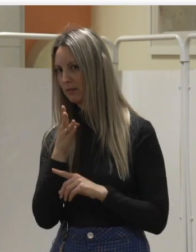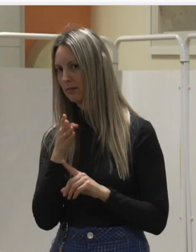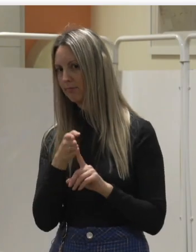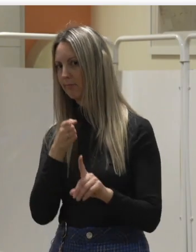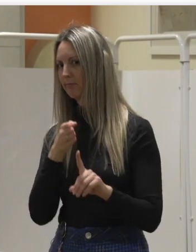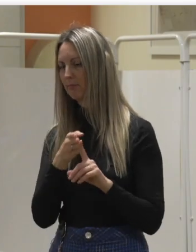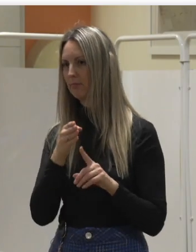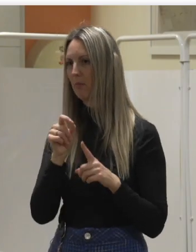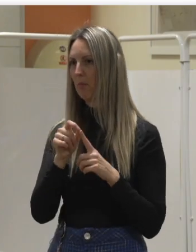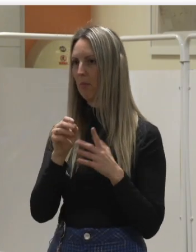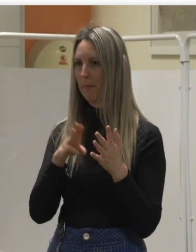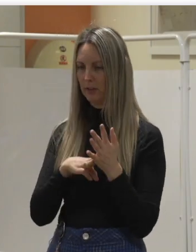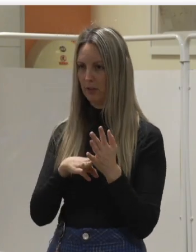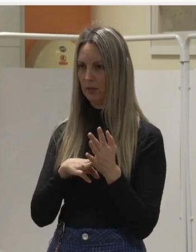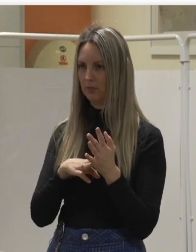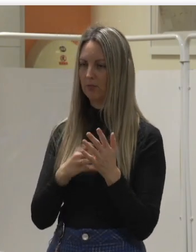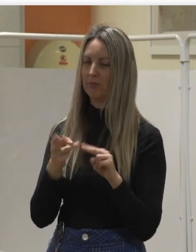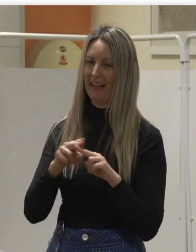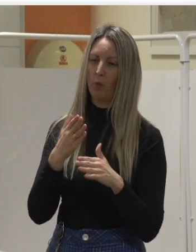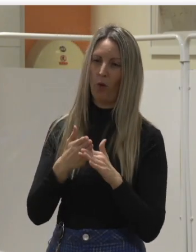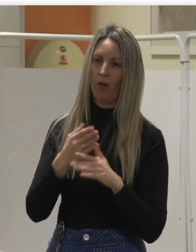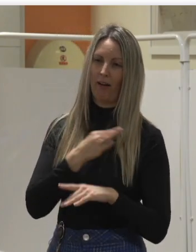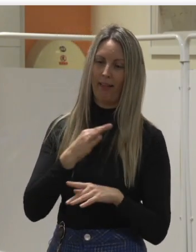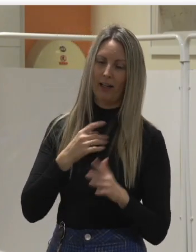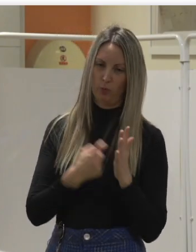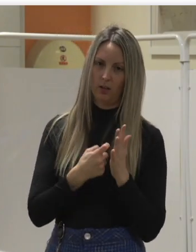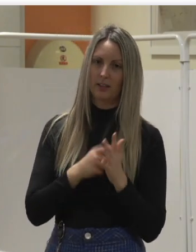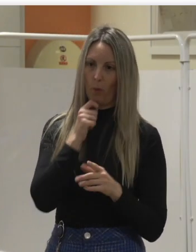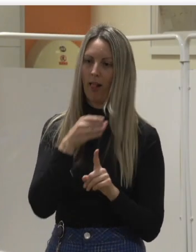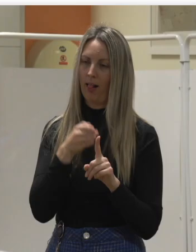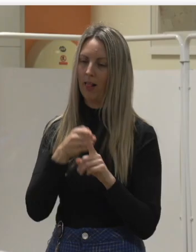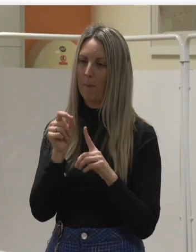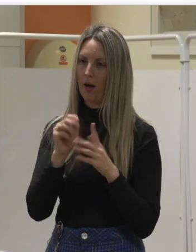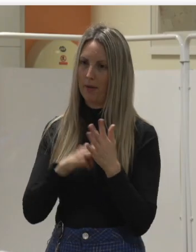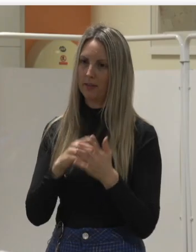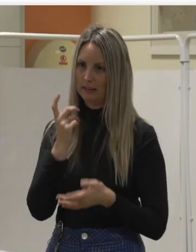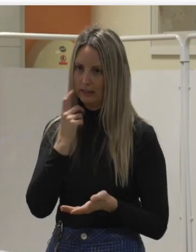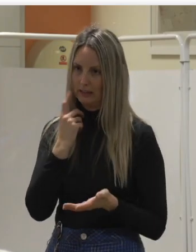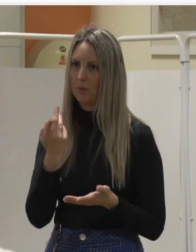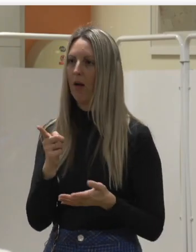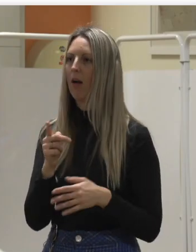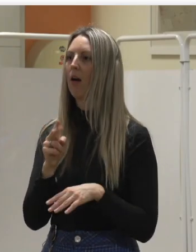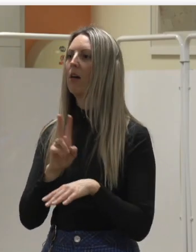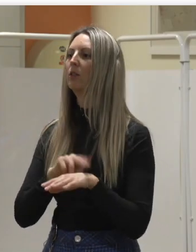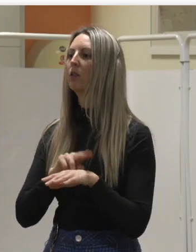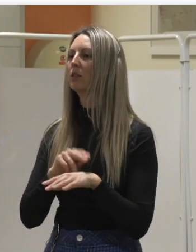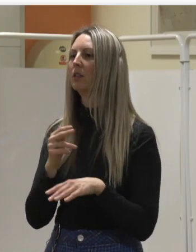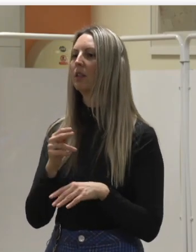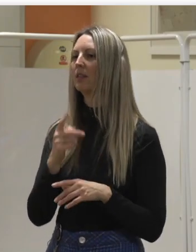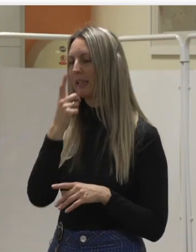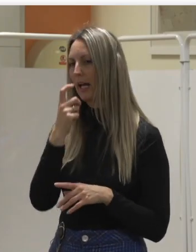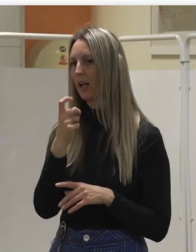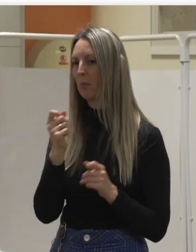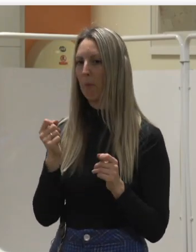rheumatology. And the other thing is that because it starts with symptoms of pain and stiffness around neck and shoulder, you